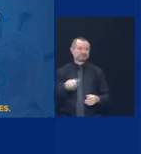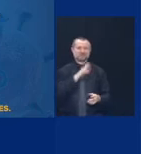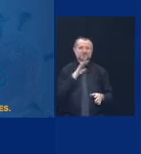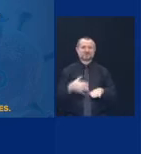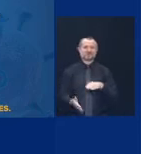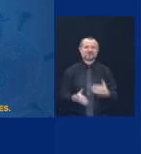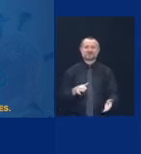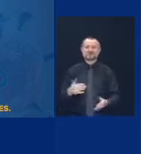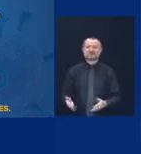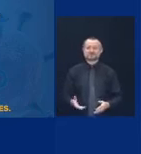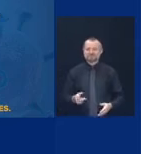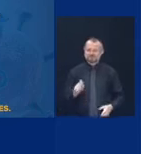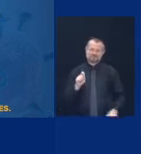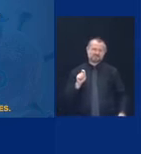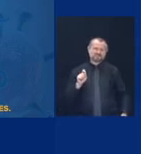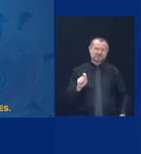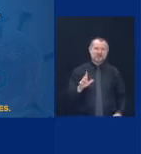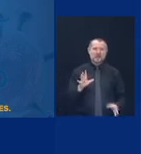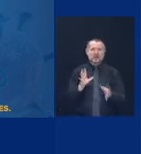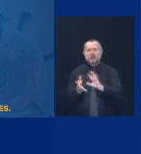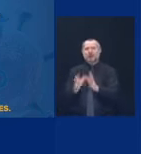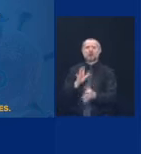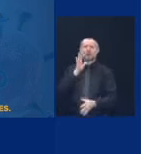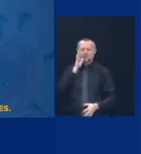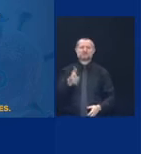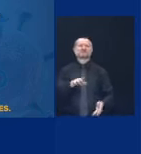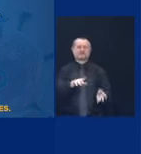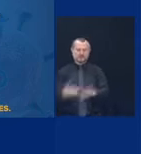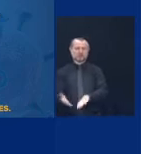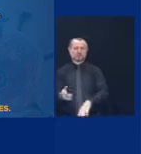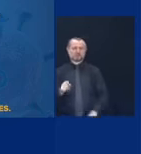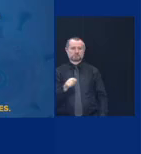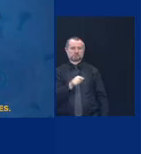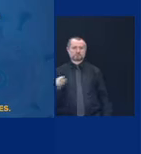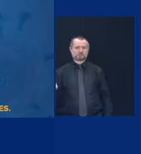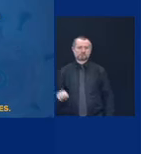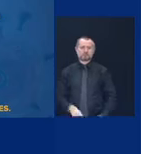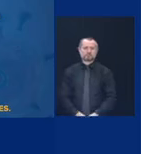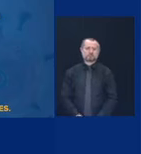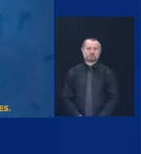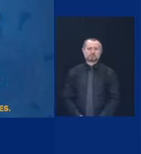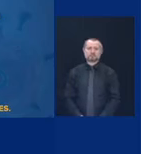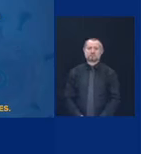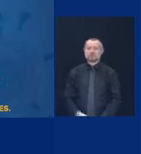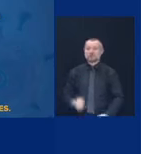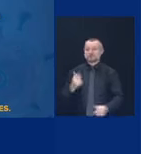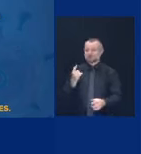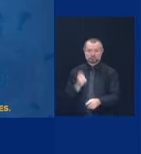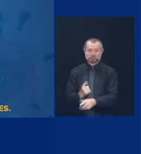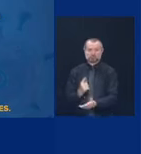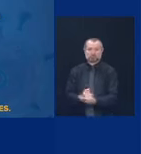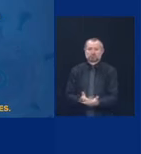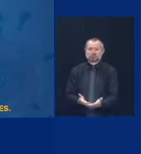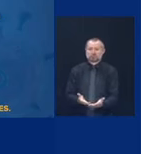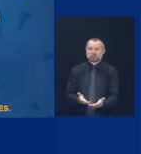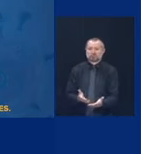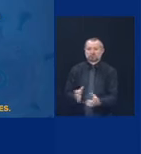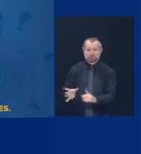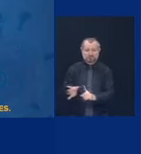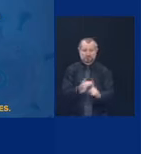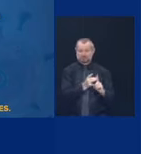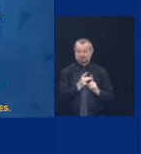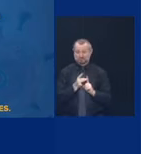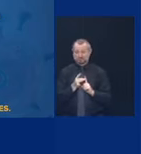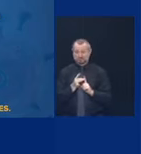is a mathematical equation. More people will die, the more the rate goes